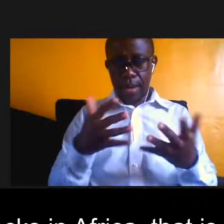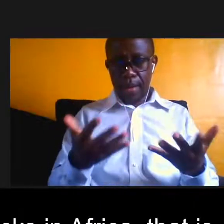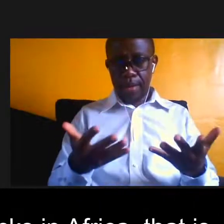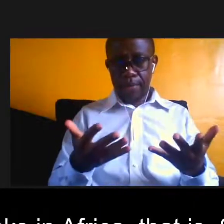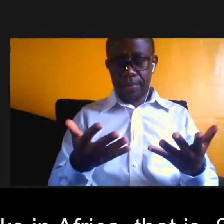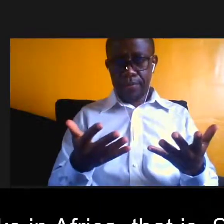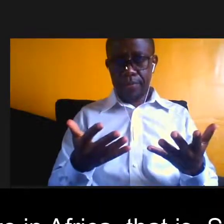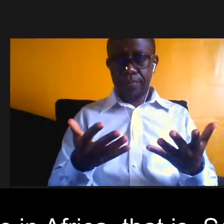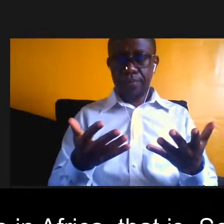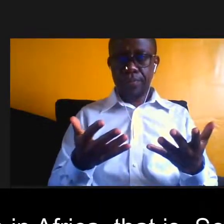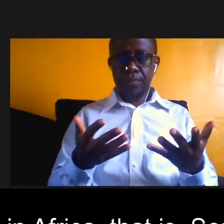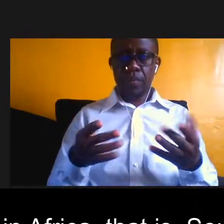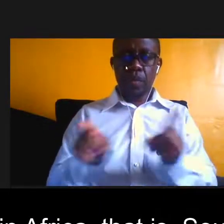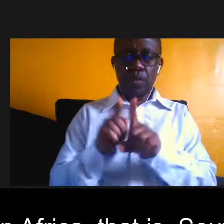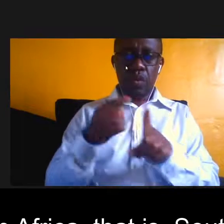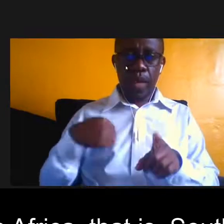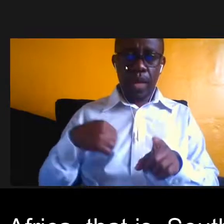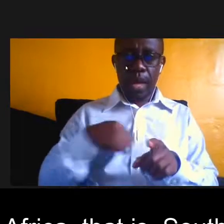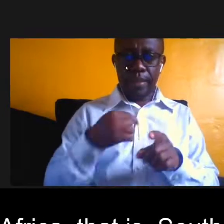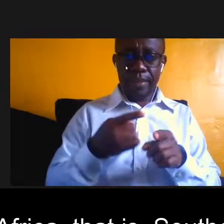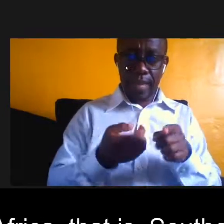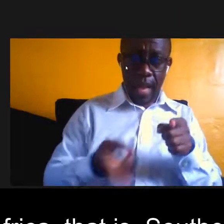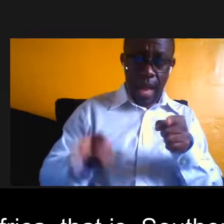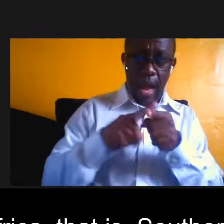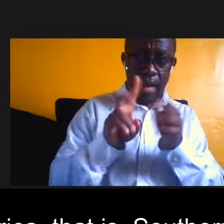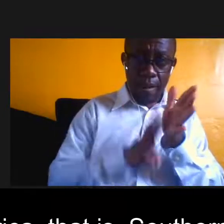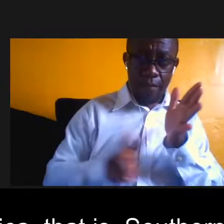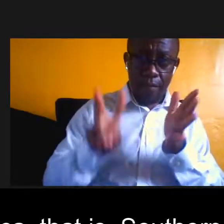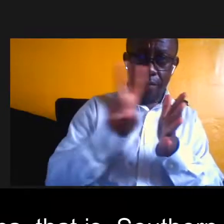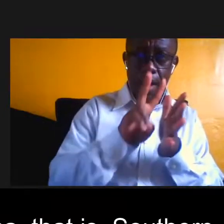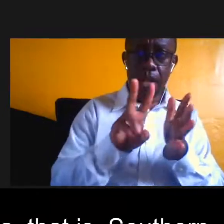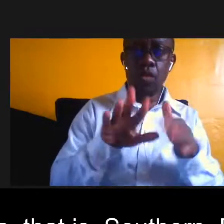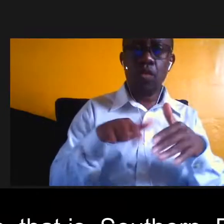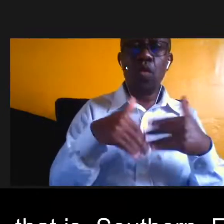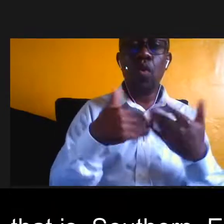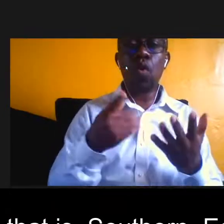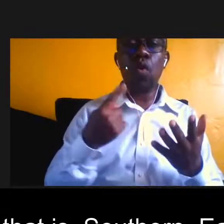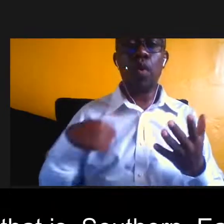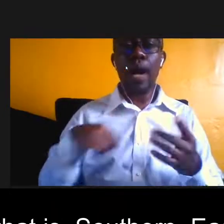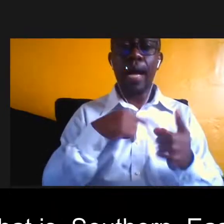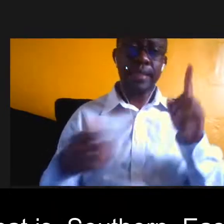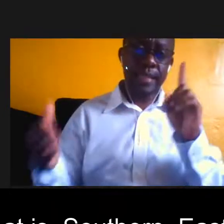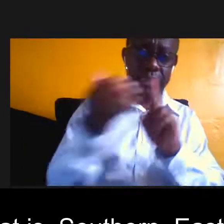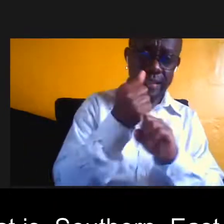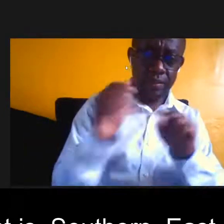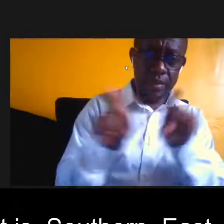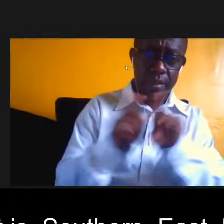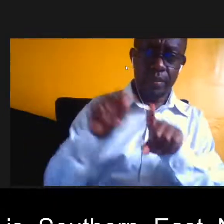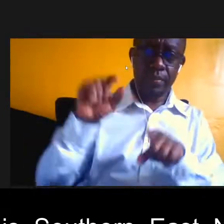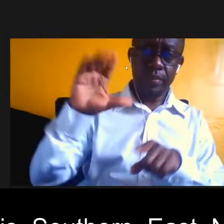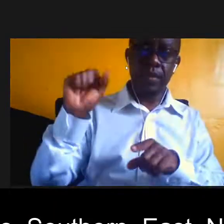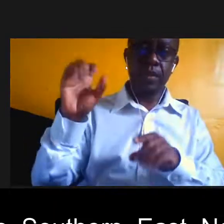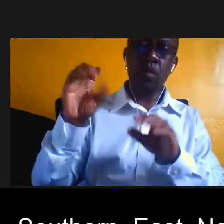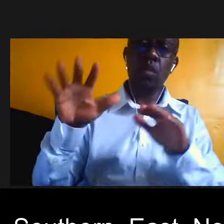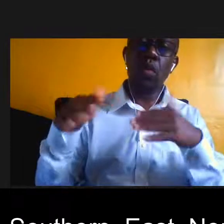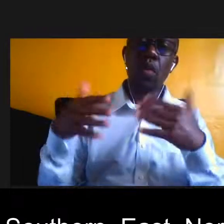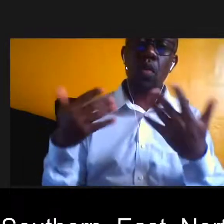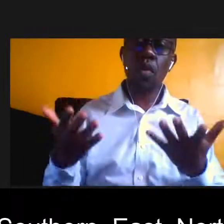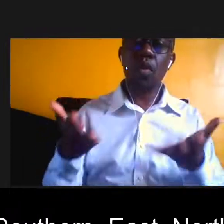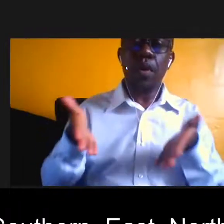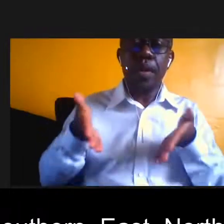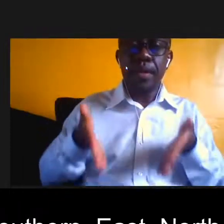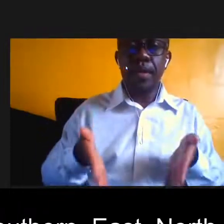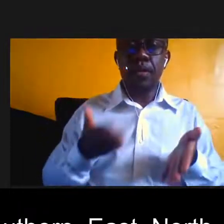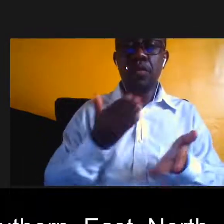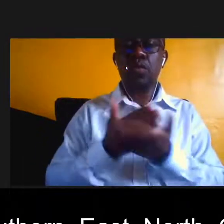have we added value? Are we to be achieving as a CSO Forum? Currently, we can be able to